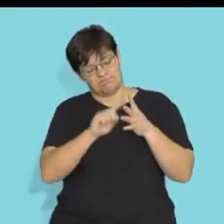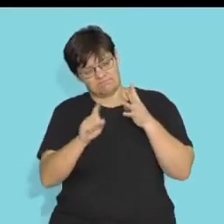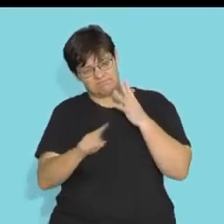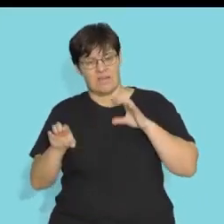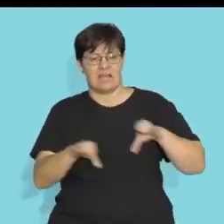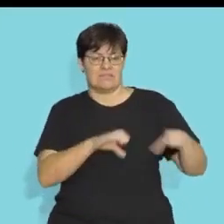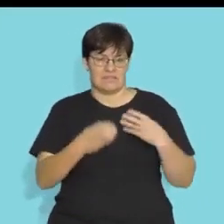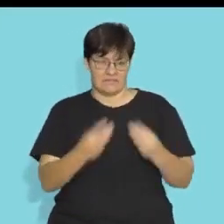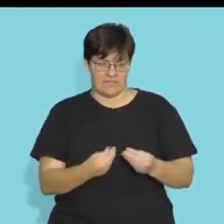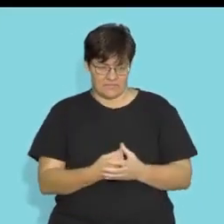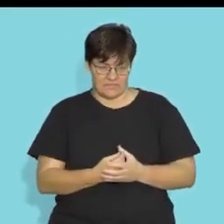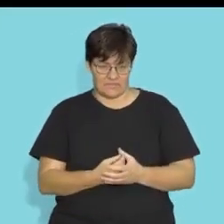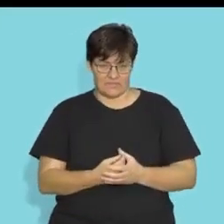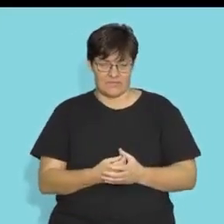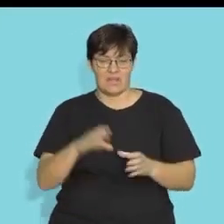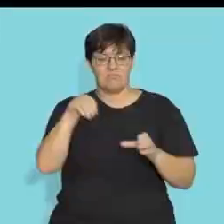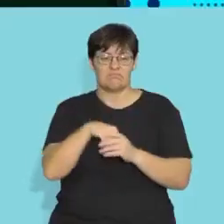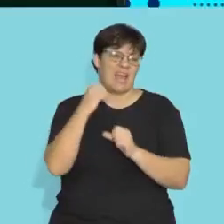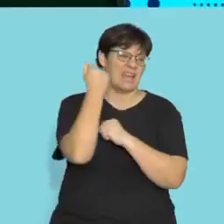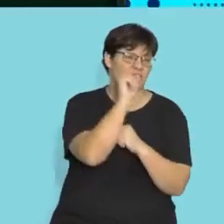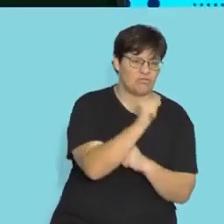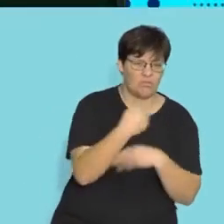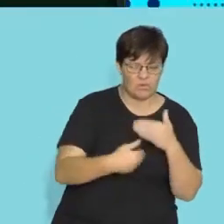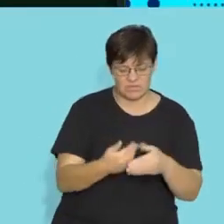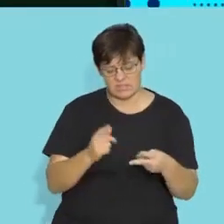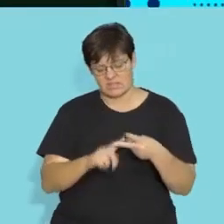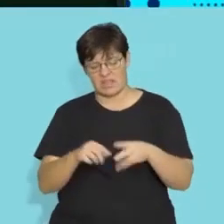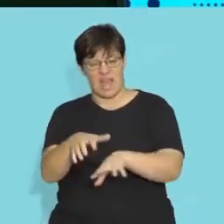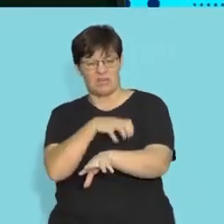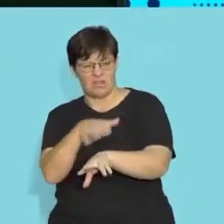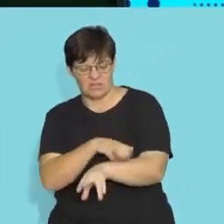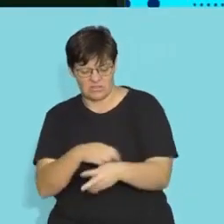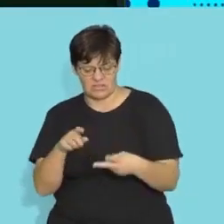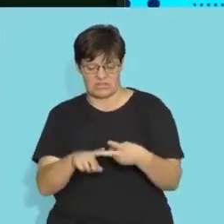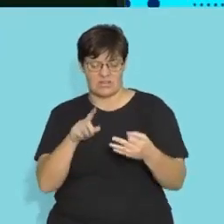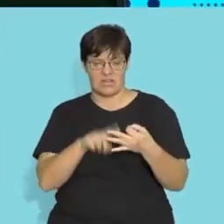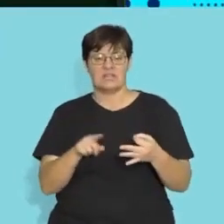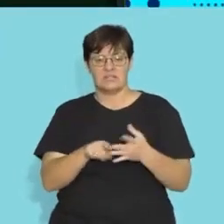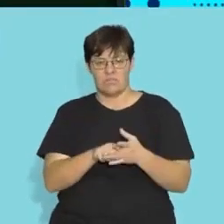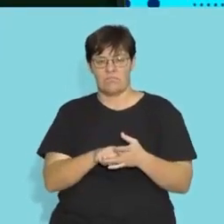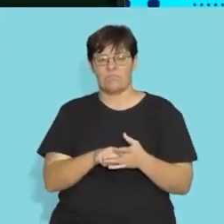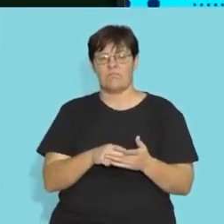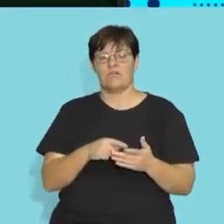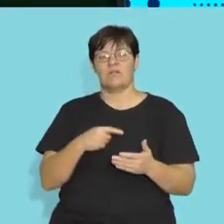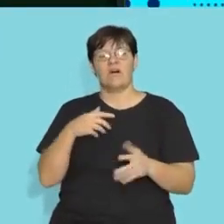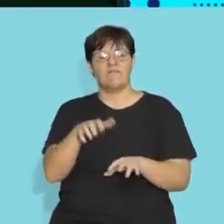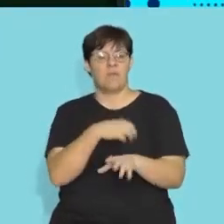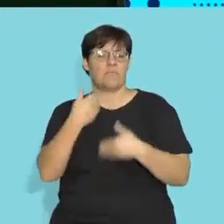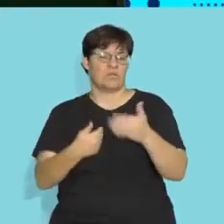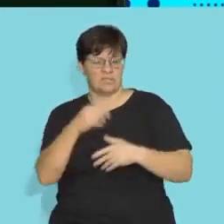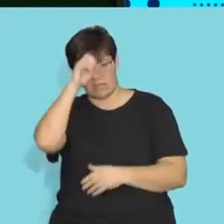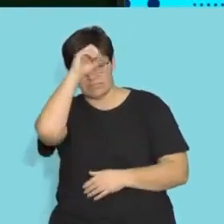humans carry out various different activities, and these include industrial processes, agriculture, as well as